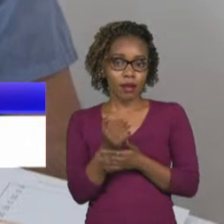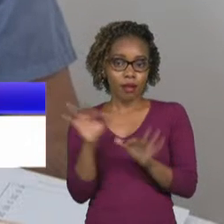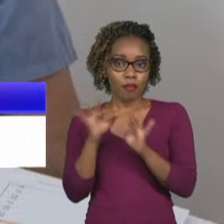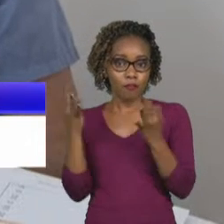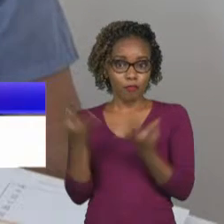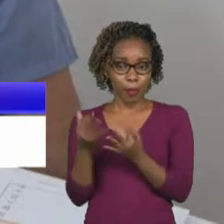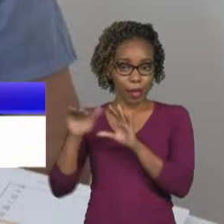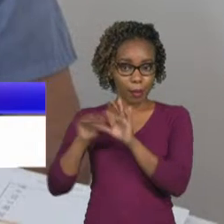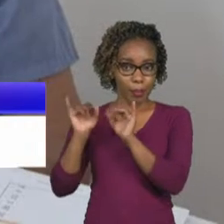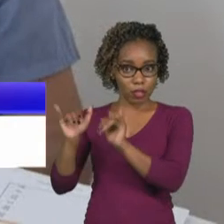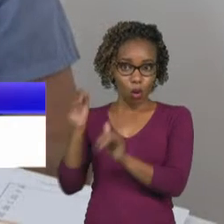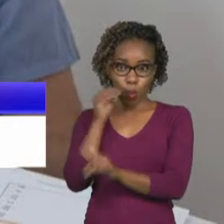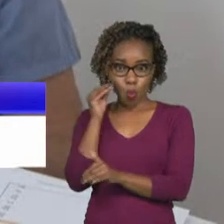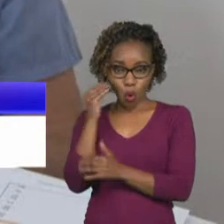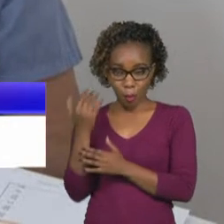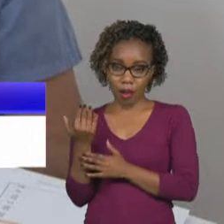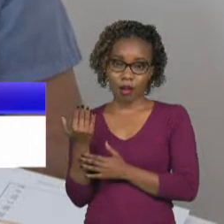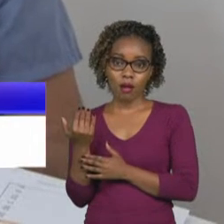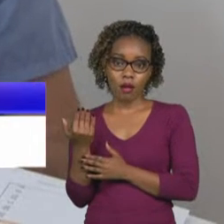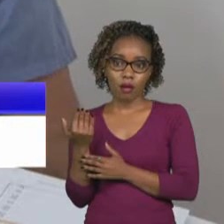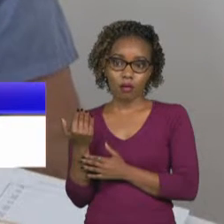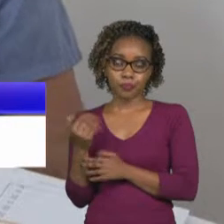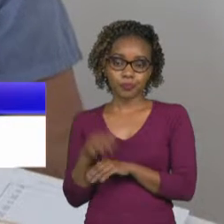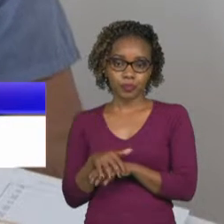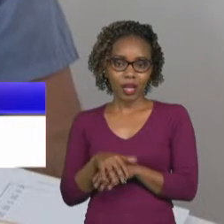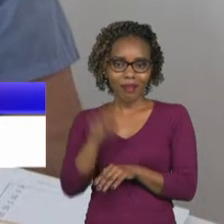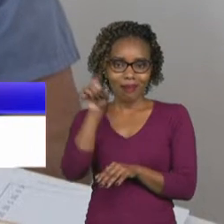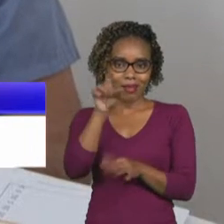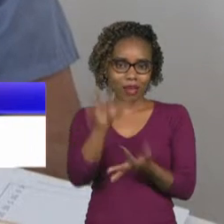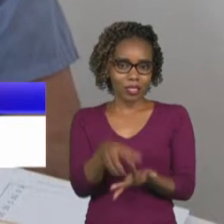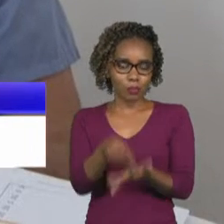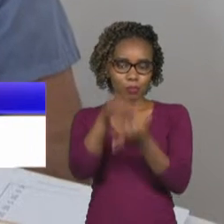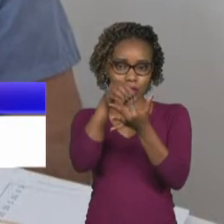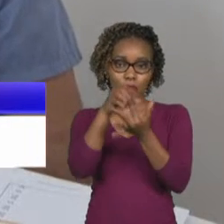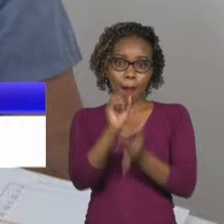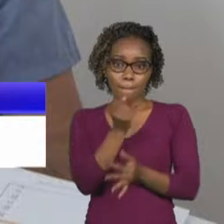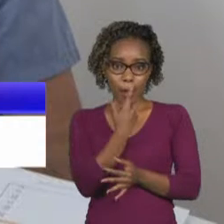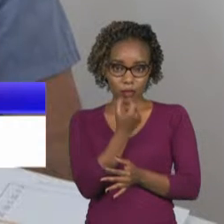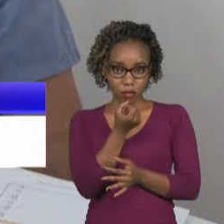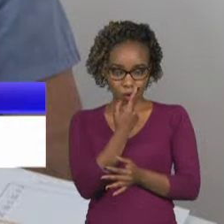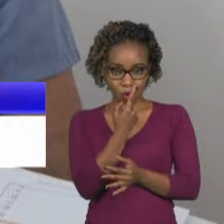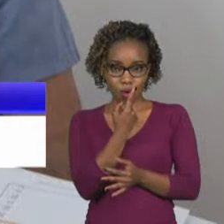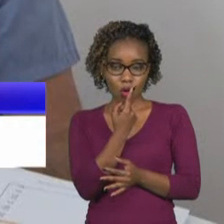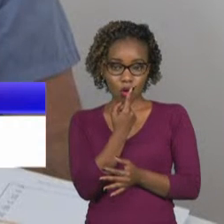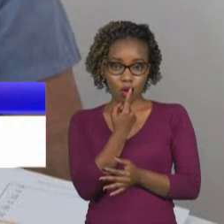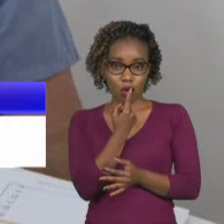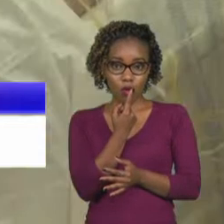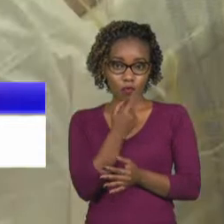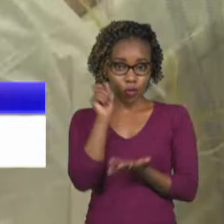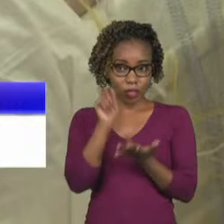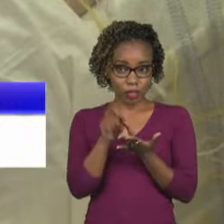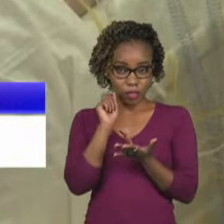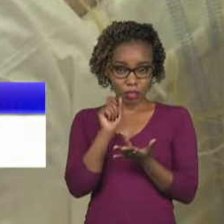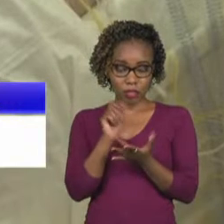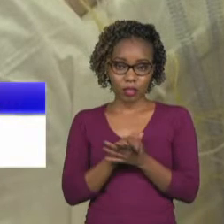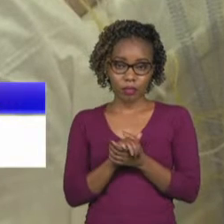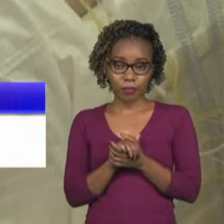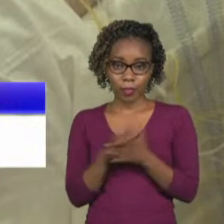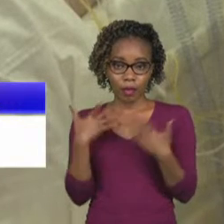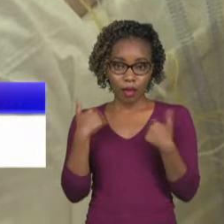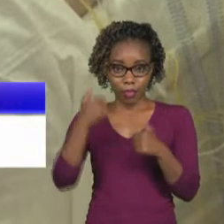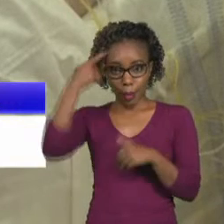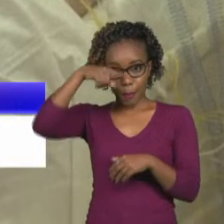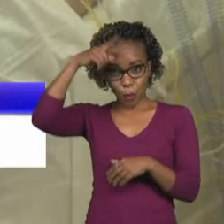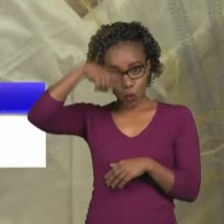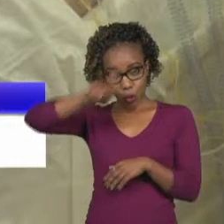home, and that they do not need a specific medical assistance for this pathology. Healthy policy